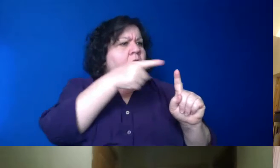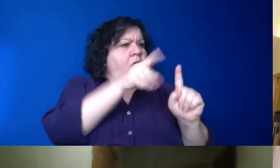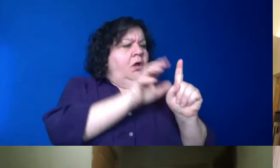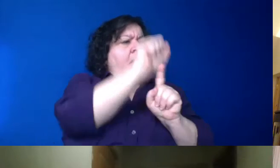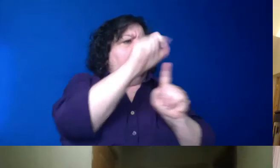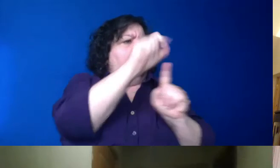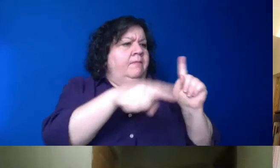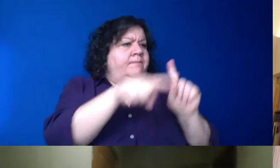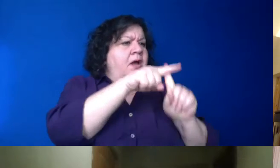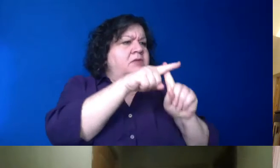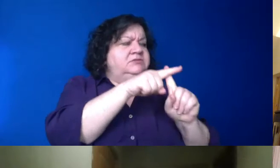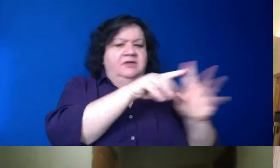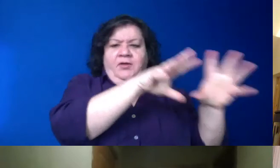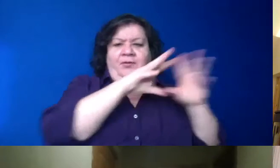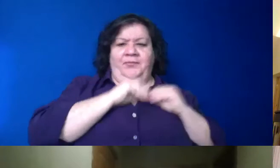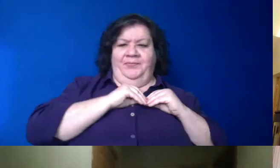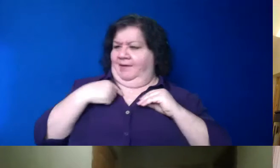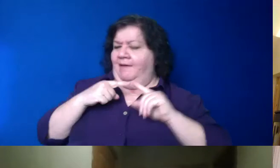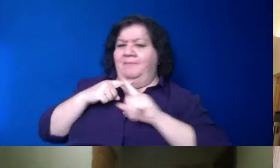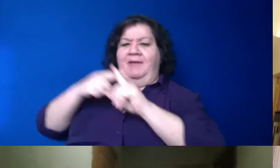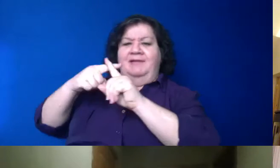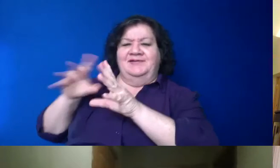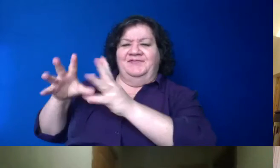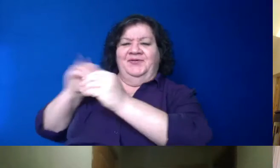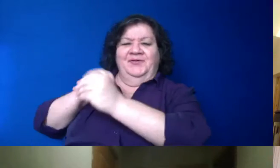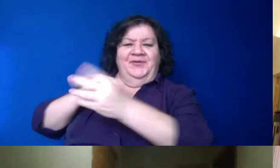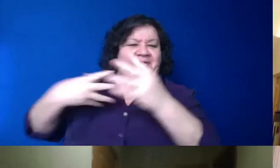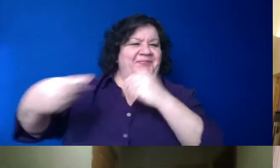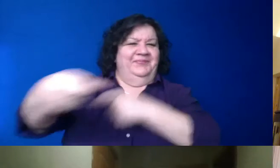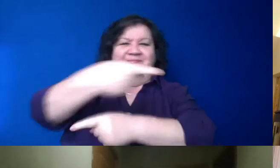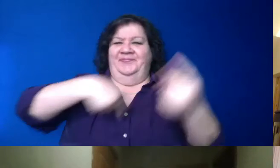own regions, where they have the expert knowledge.